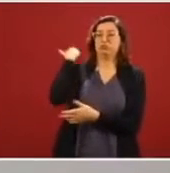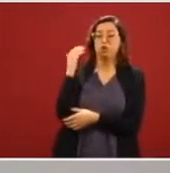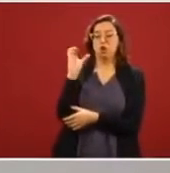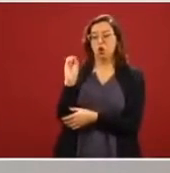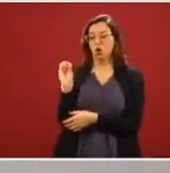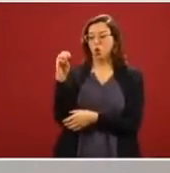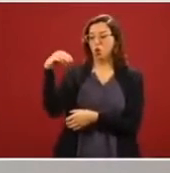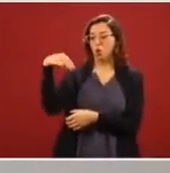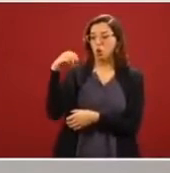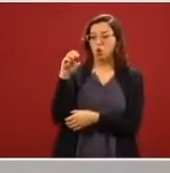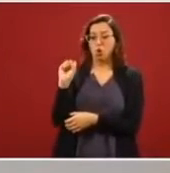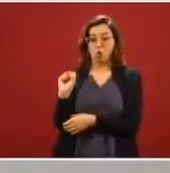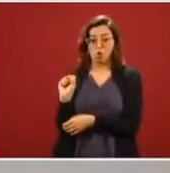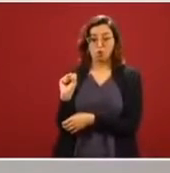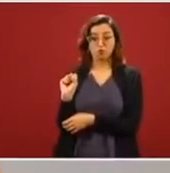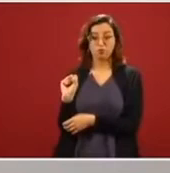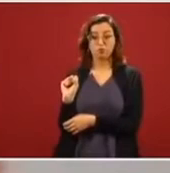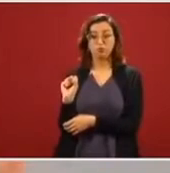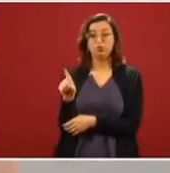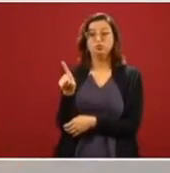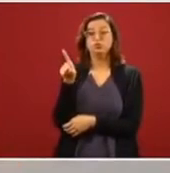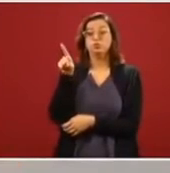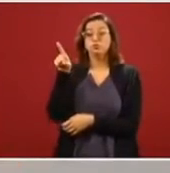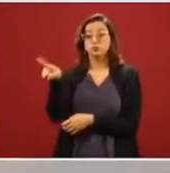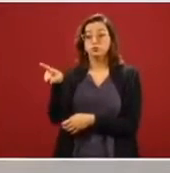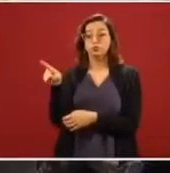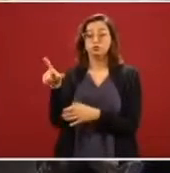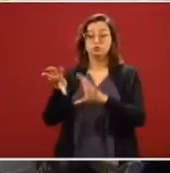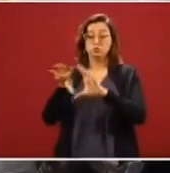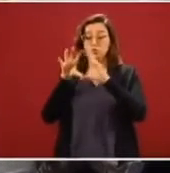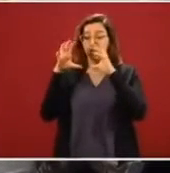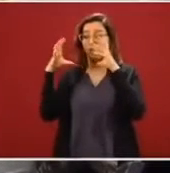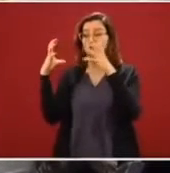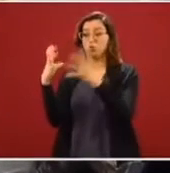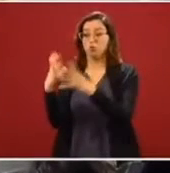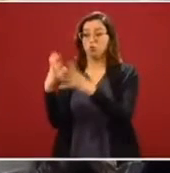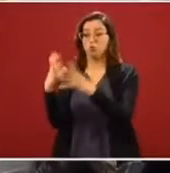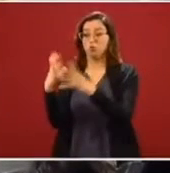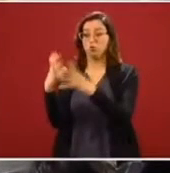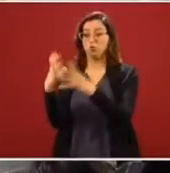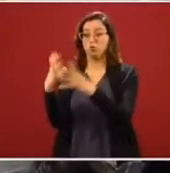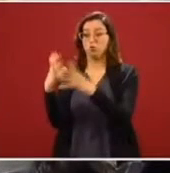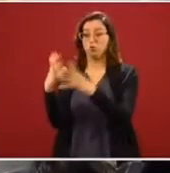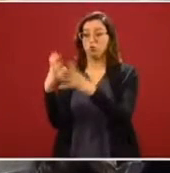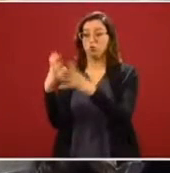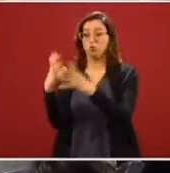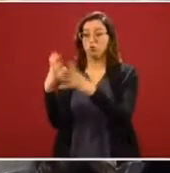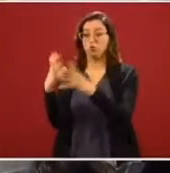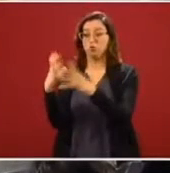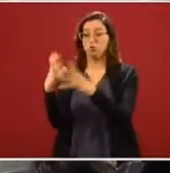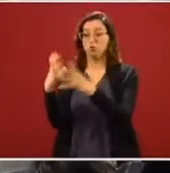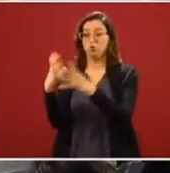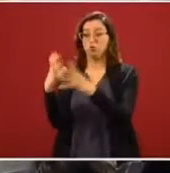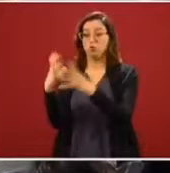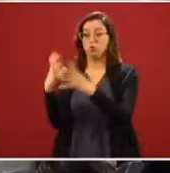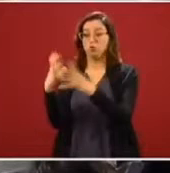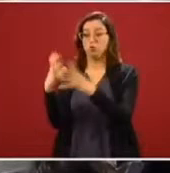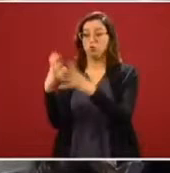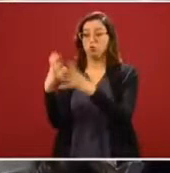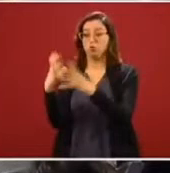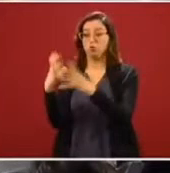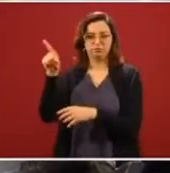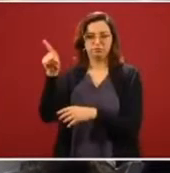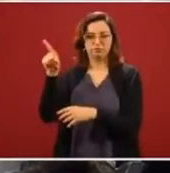Mundial de la Salud, the con Worldwide el Health respaldo de la comunidad Organization, global, with the global